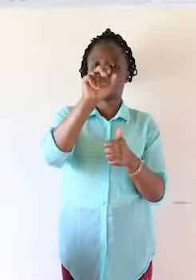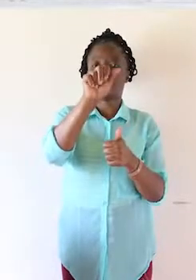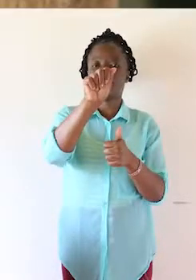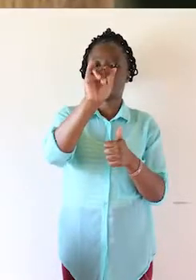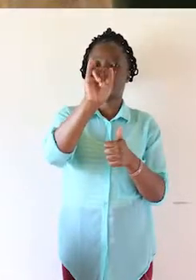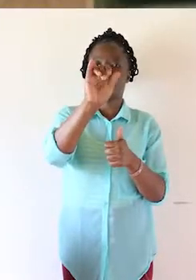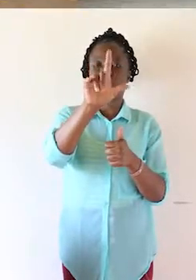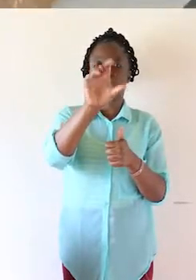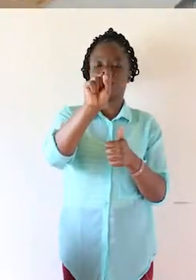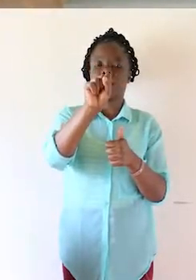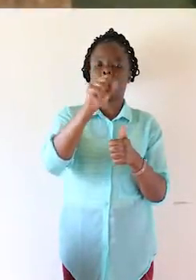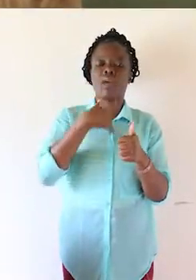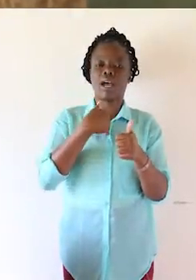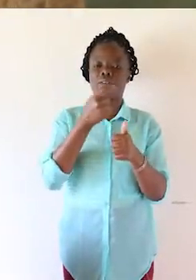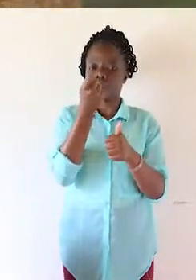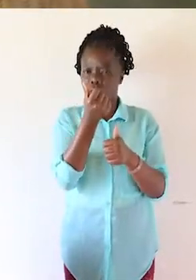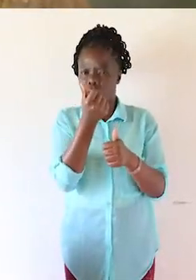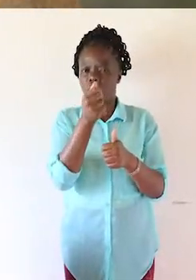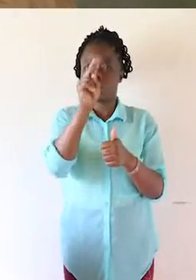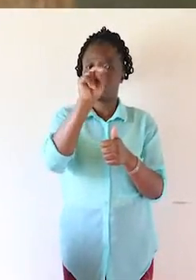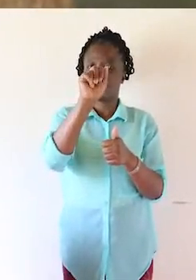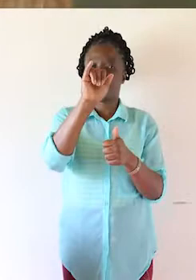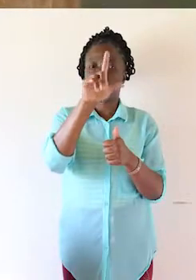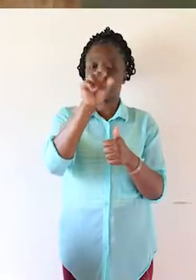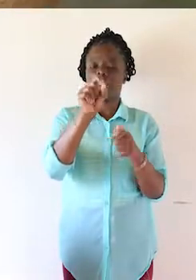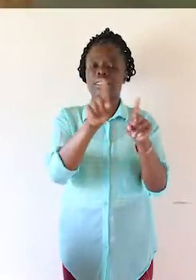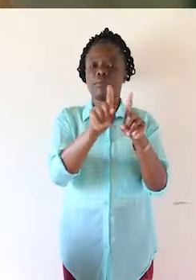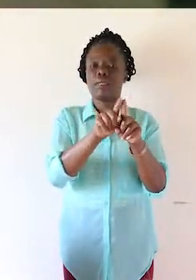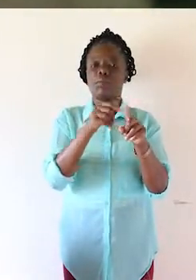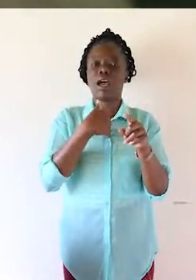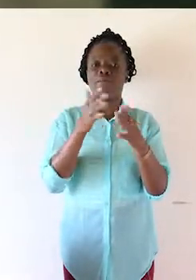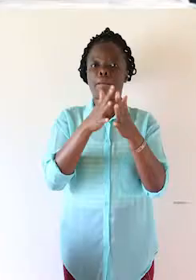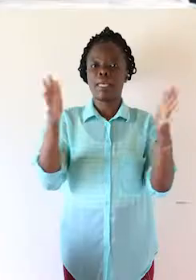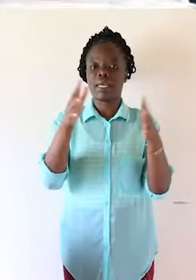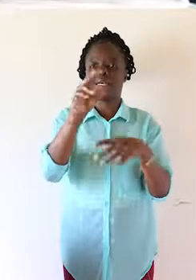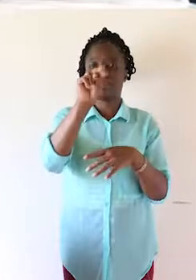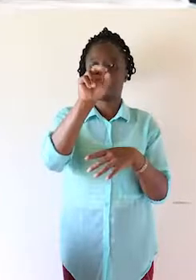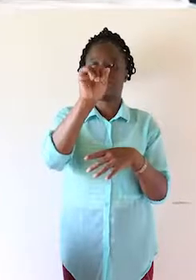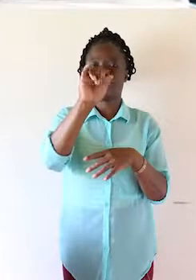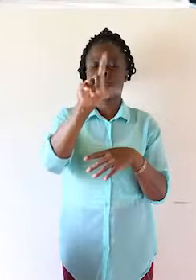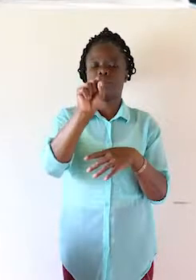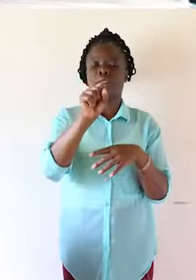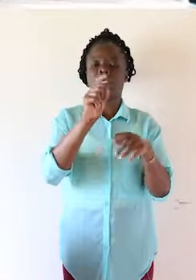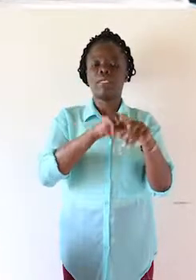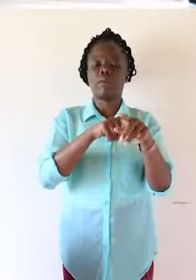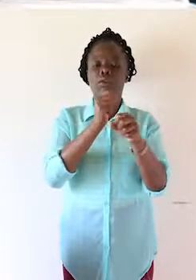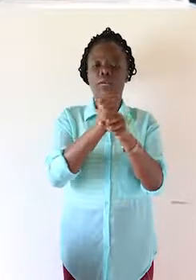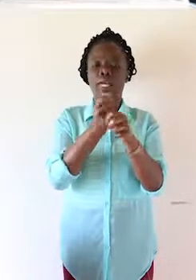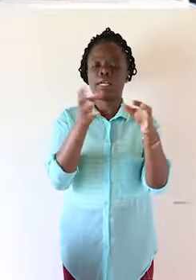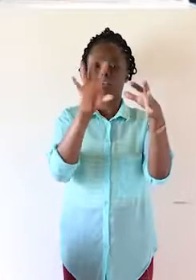nails. We have big nails. We have small ones. Yes. When you're making a joint,